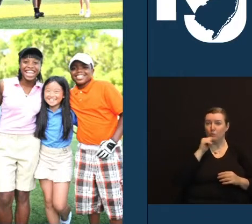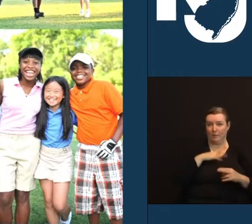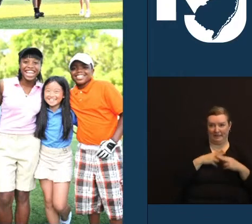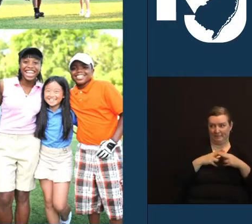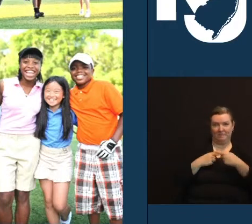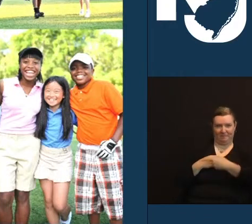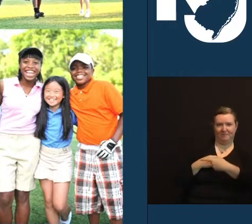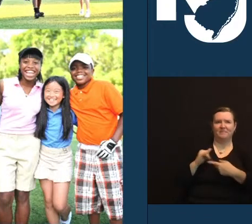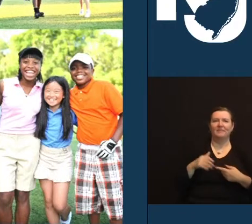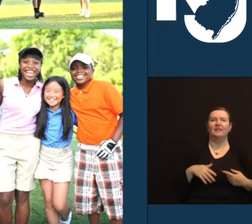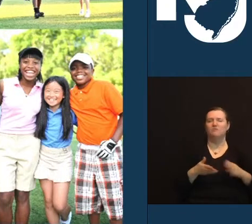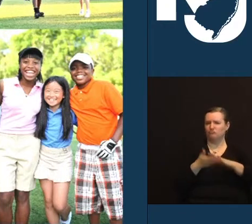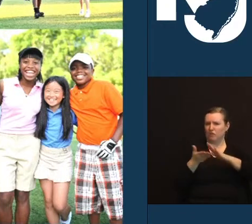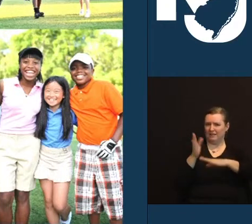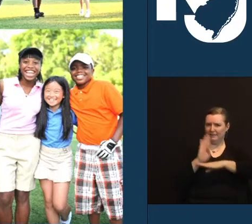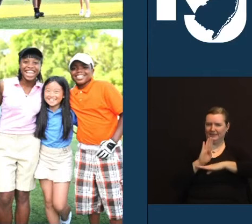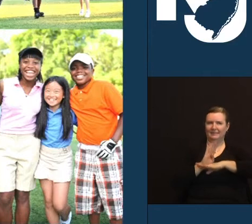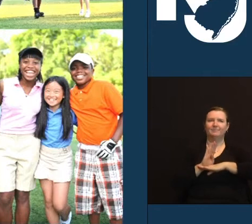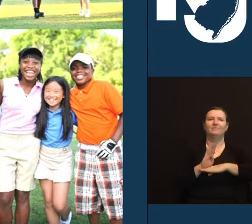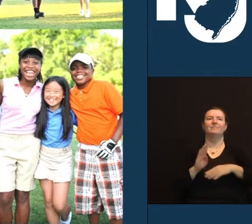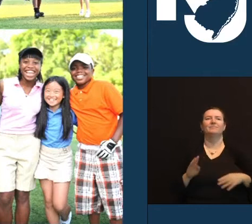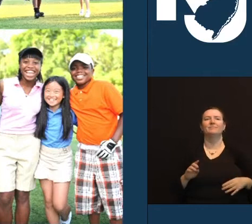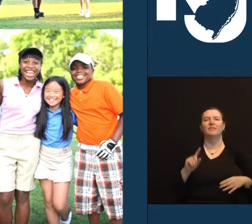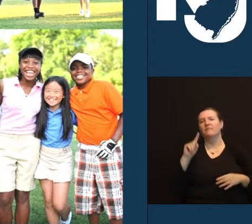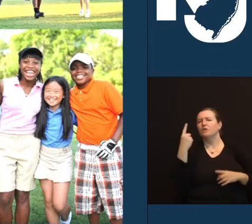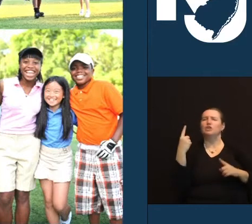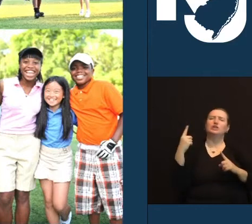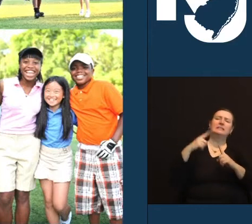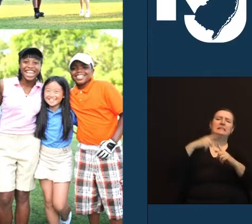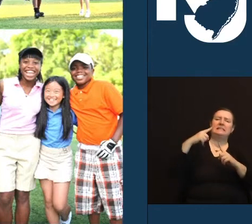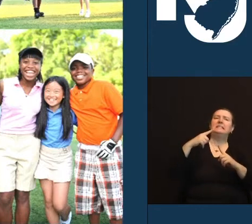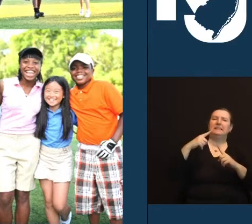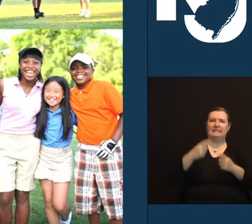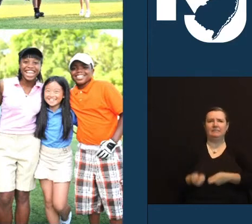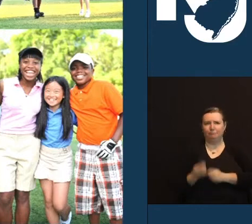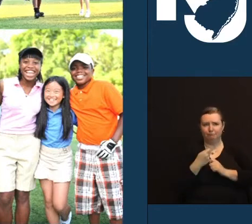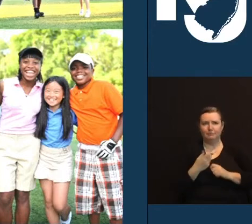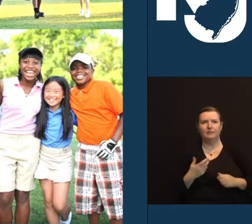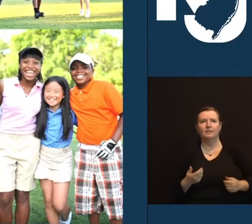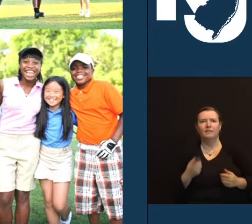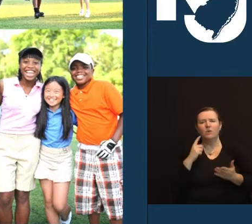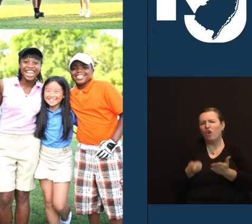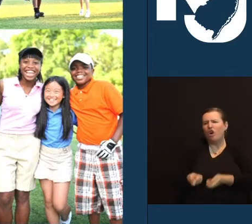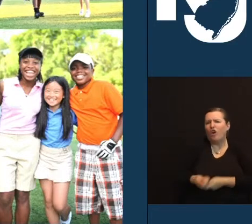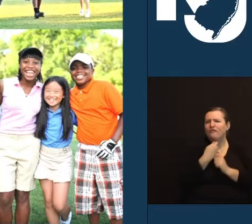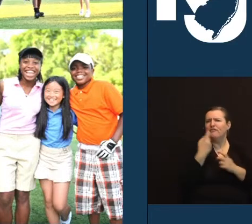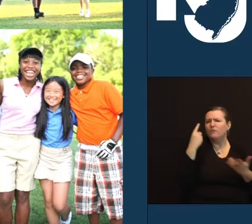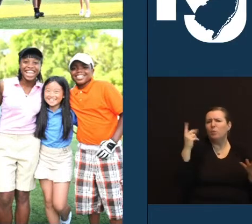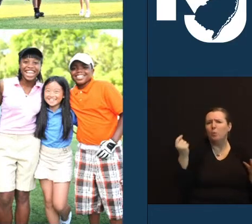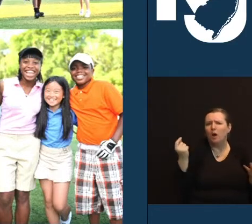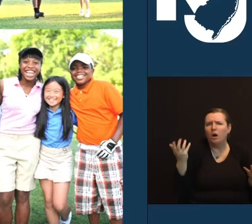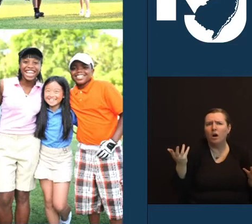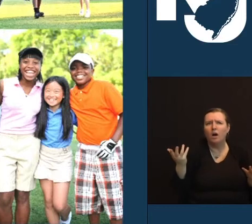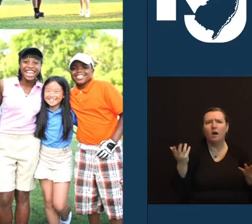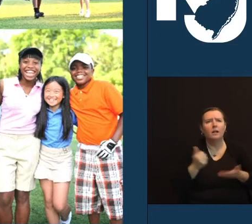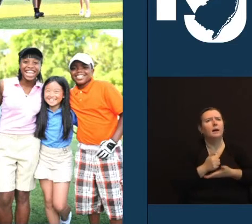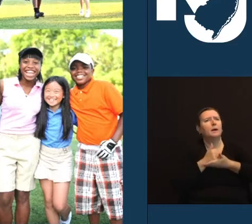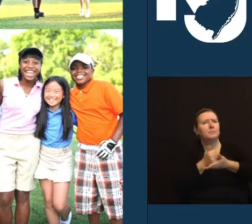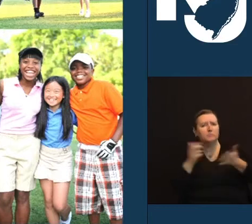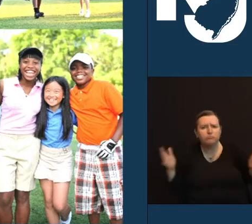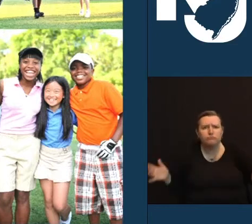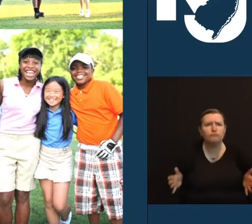Tee uses golf to provide character and values-building programs. And while they